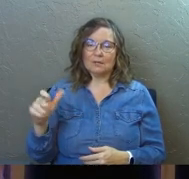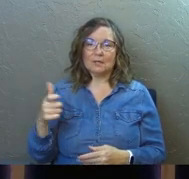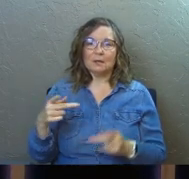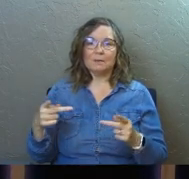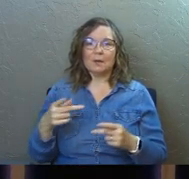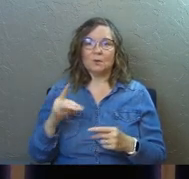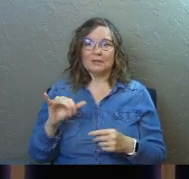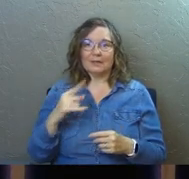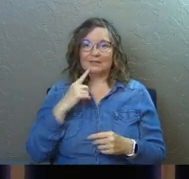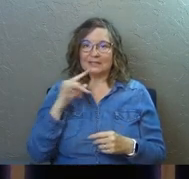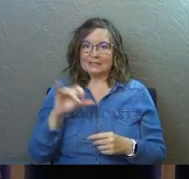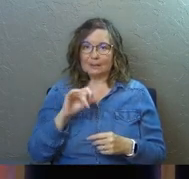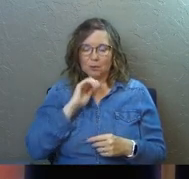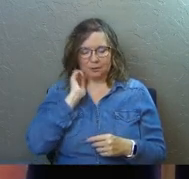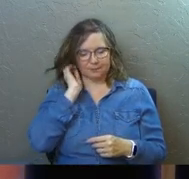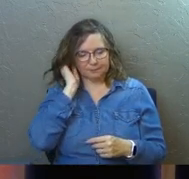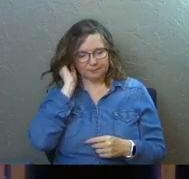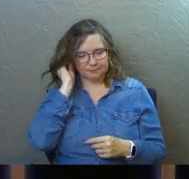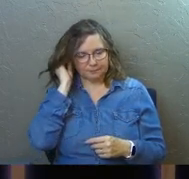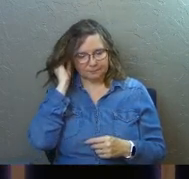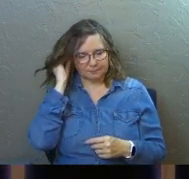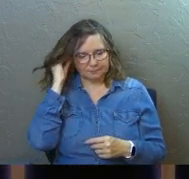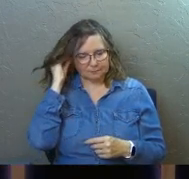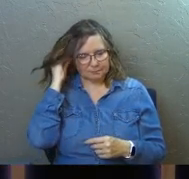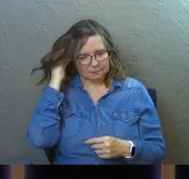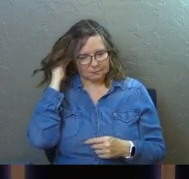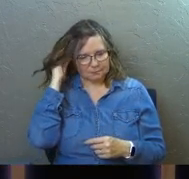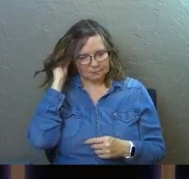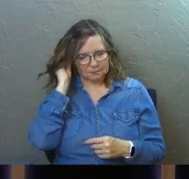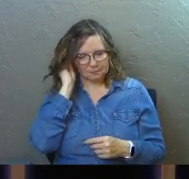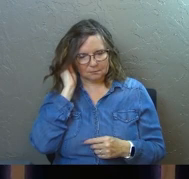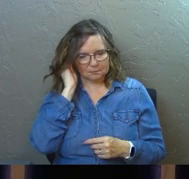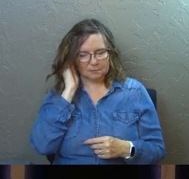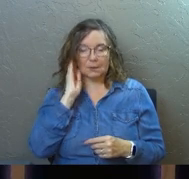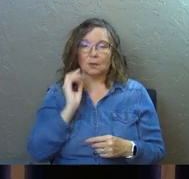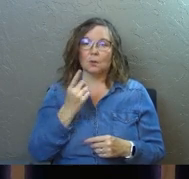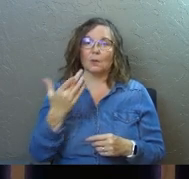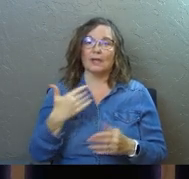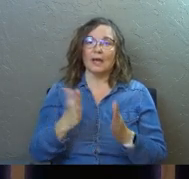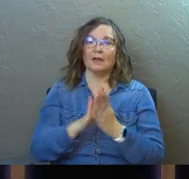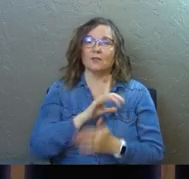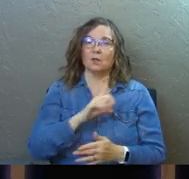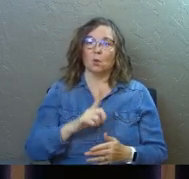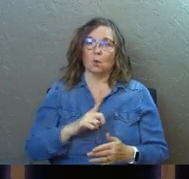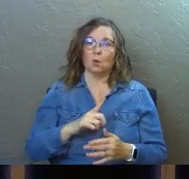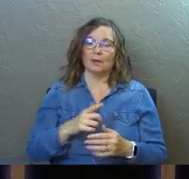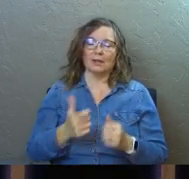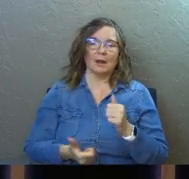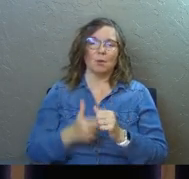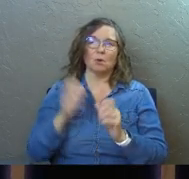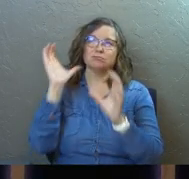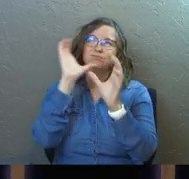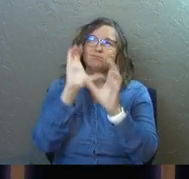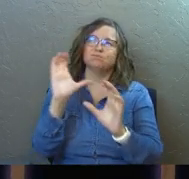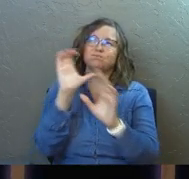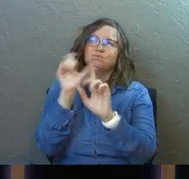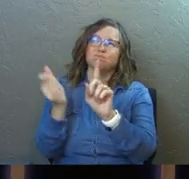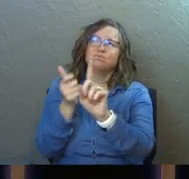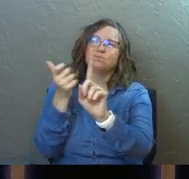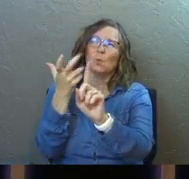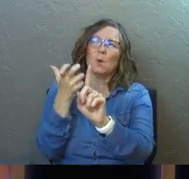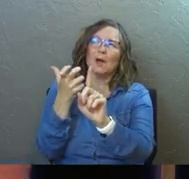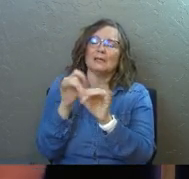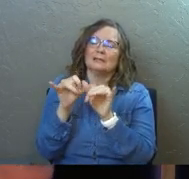another place where David says something similar. He says, the one thing I ask of the Lord, the thing I seek most is to live in the house of the Lord all the days of my